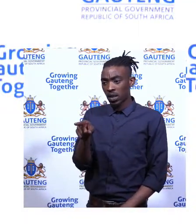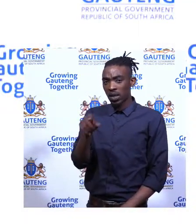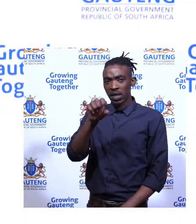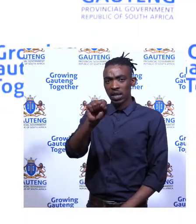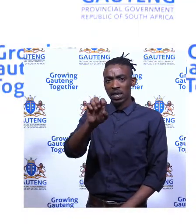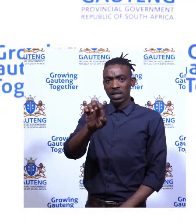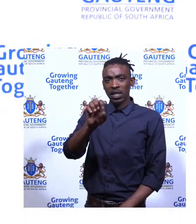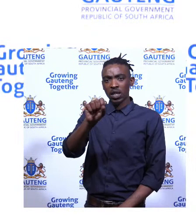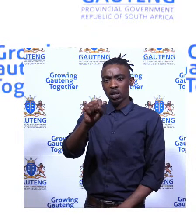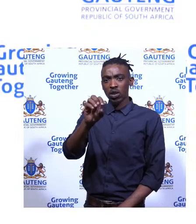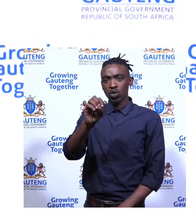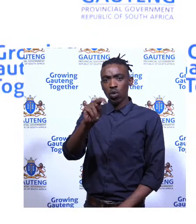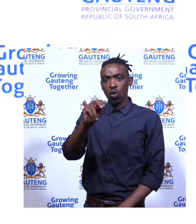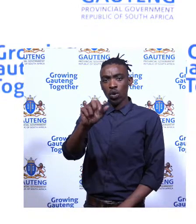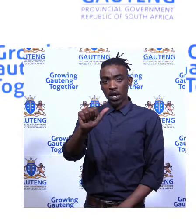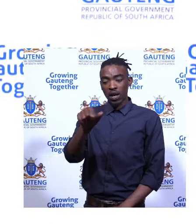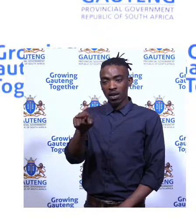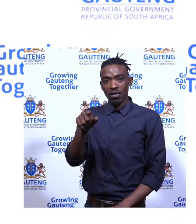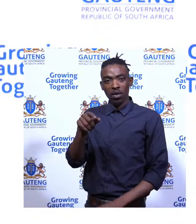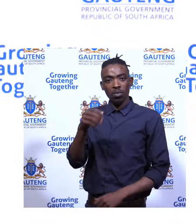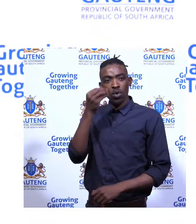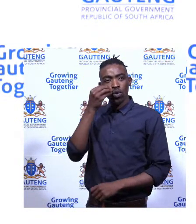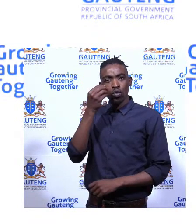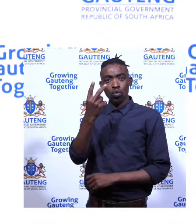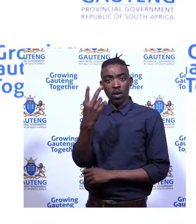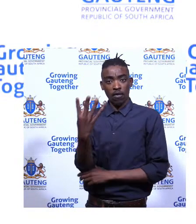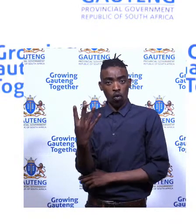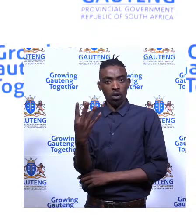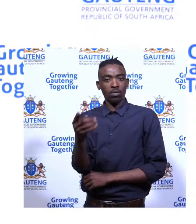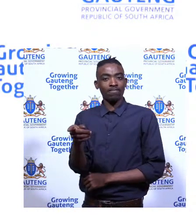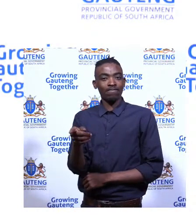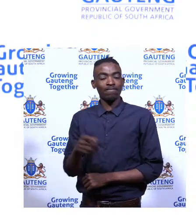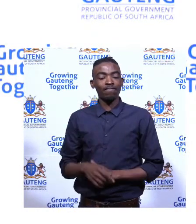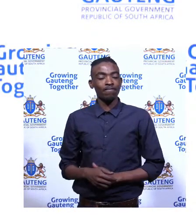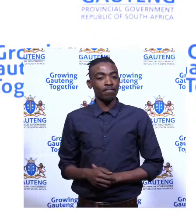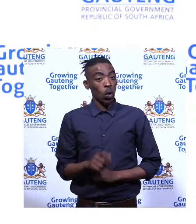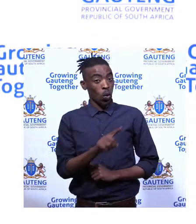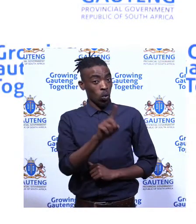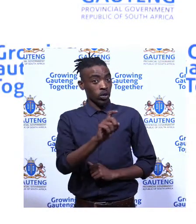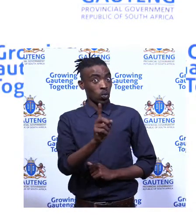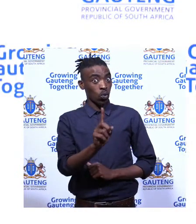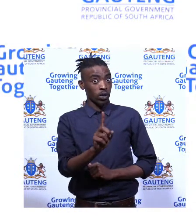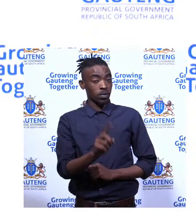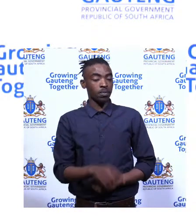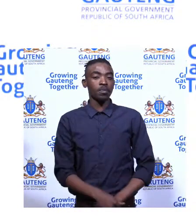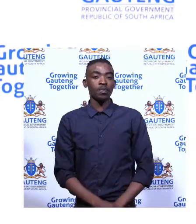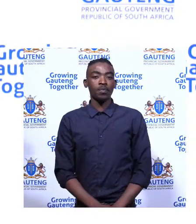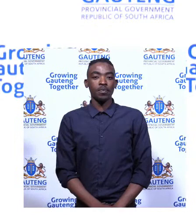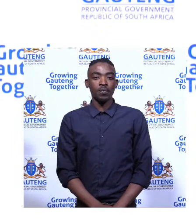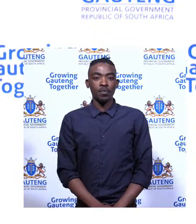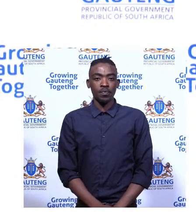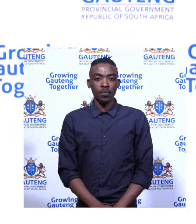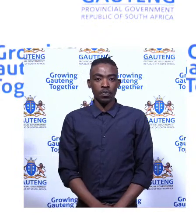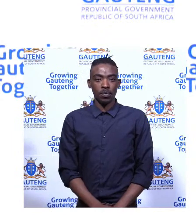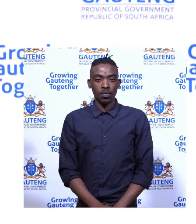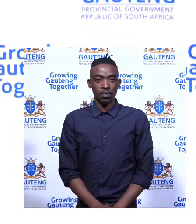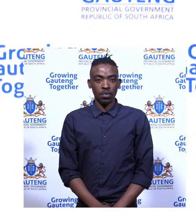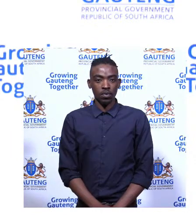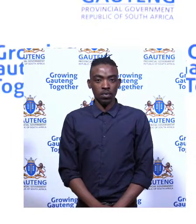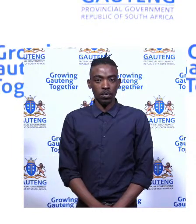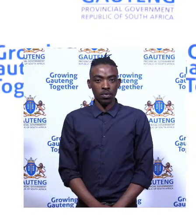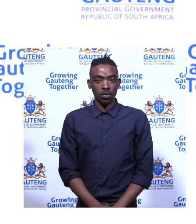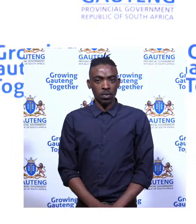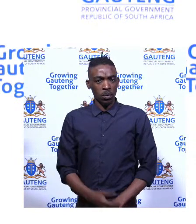Sisona from News 24. And the question is, now that we seem to